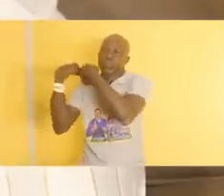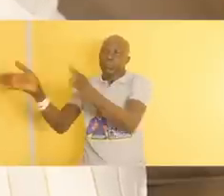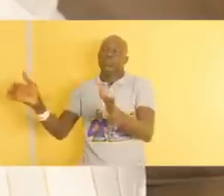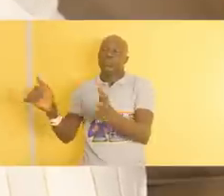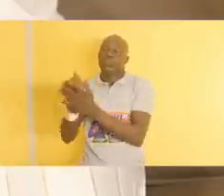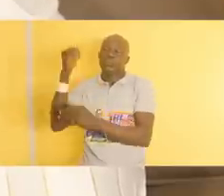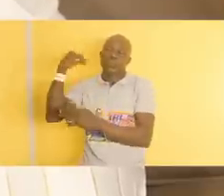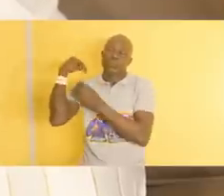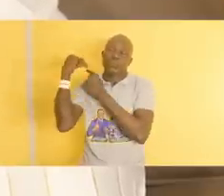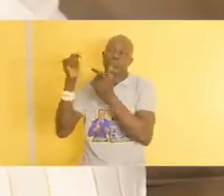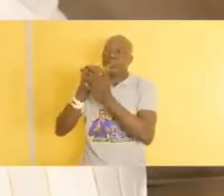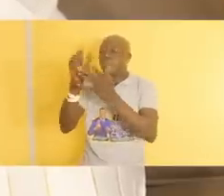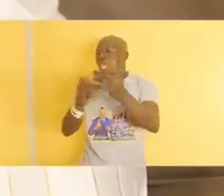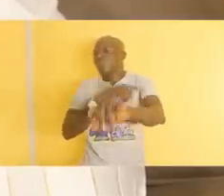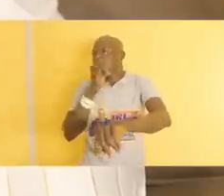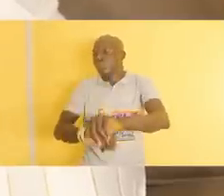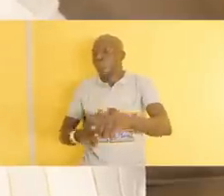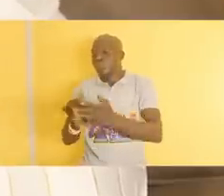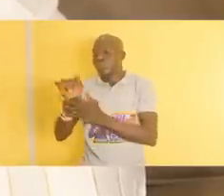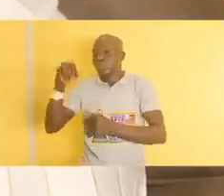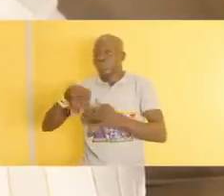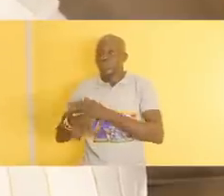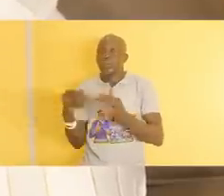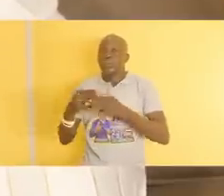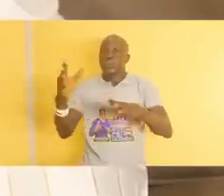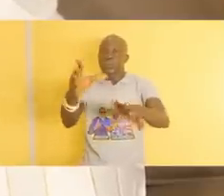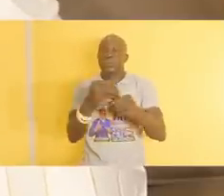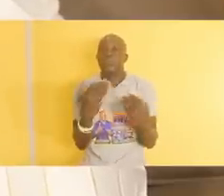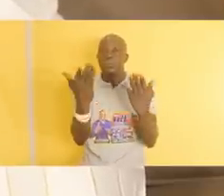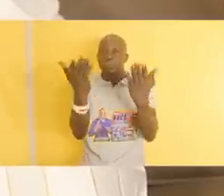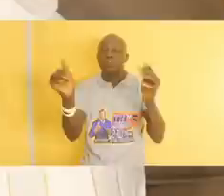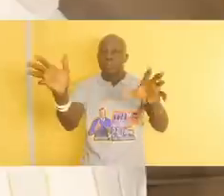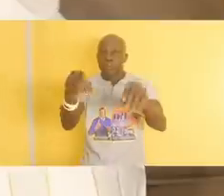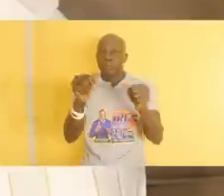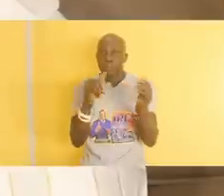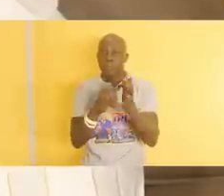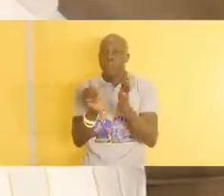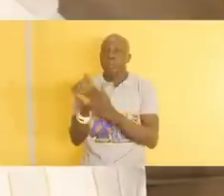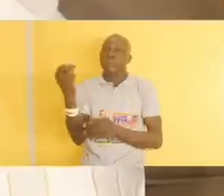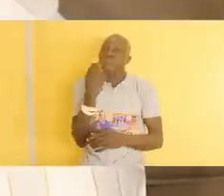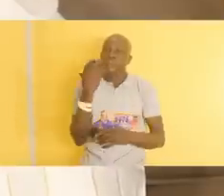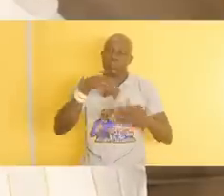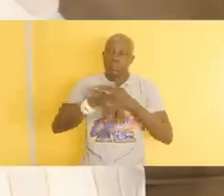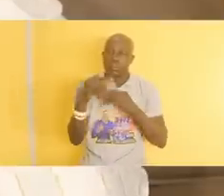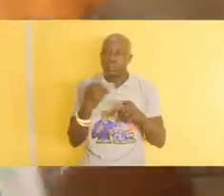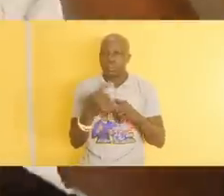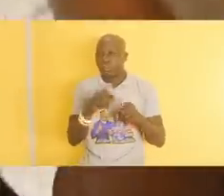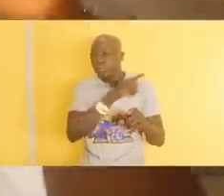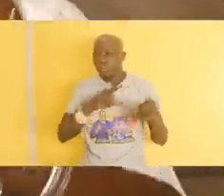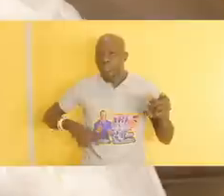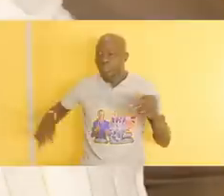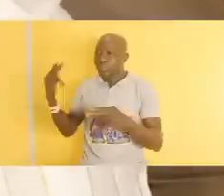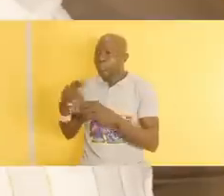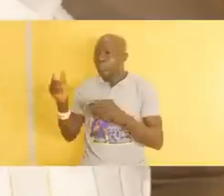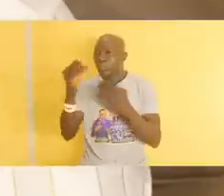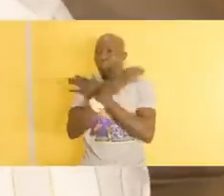labo kana ya. In the name of Jesus. Loruko Jesu. In the name of Jesus. O ya se won ko gba ti e. Receive yours. Mo wi loruko Oluwa. I speak in the name of the Lord. Olorun ojo